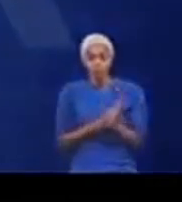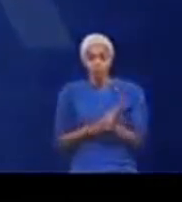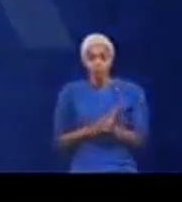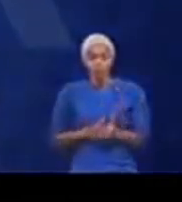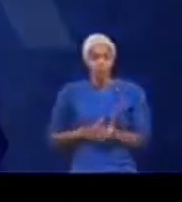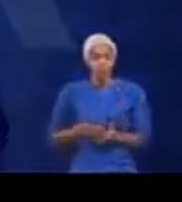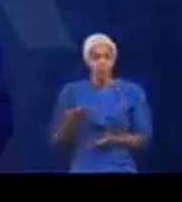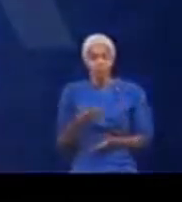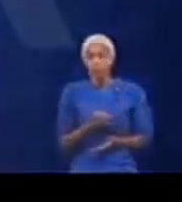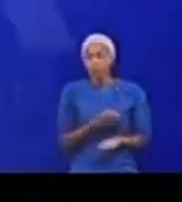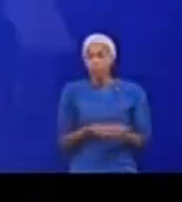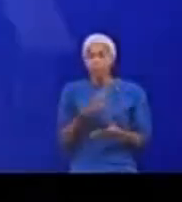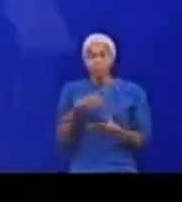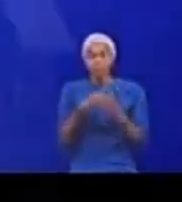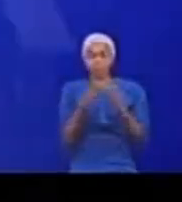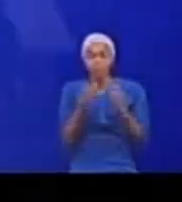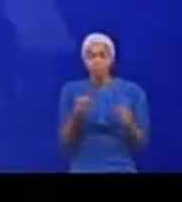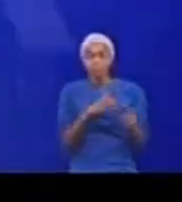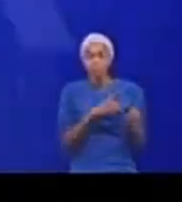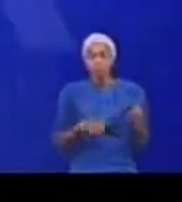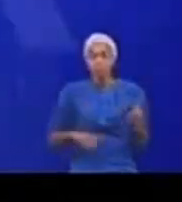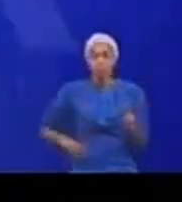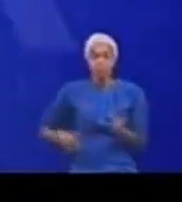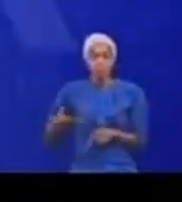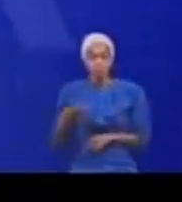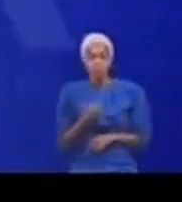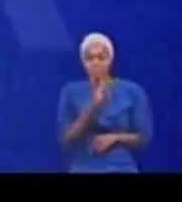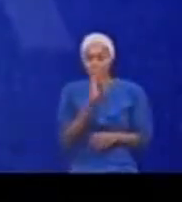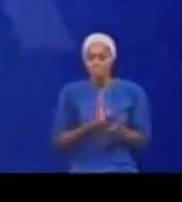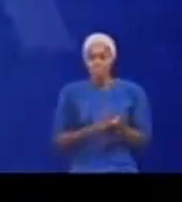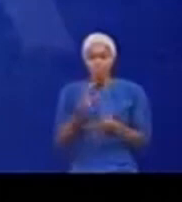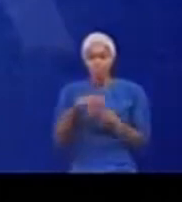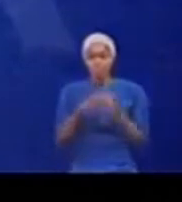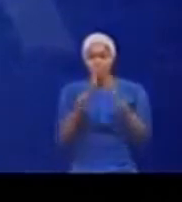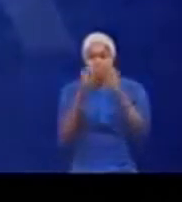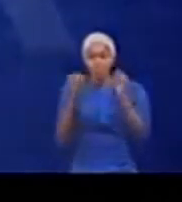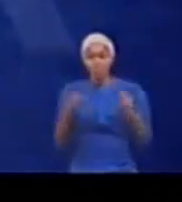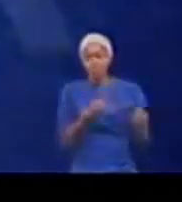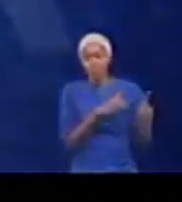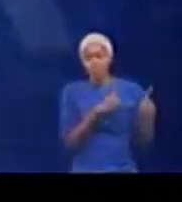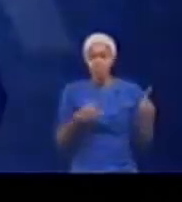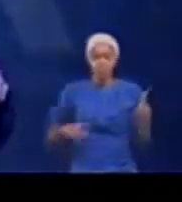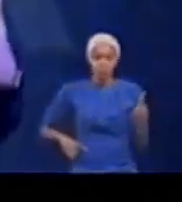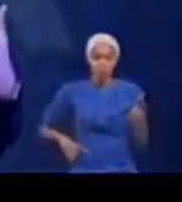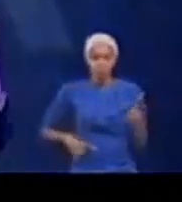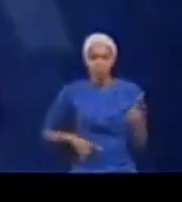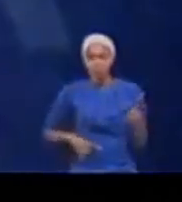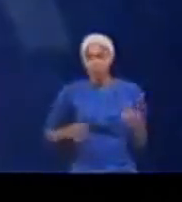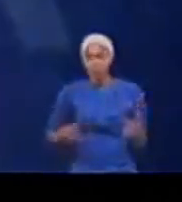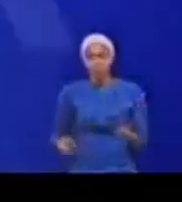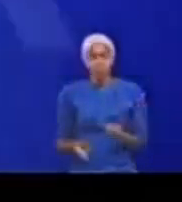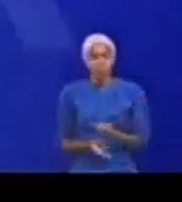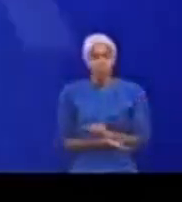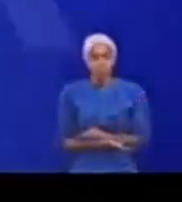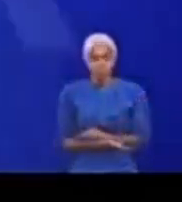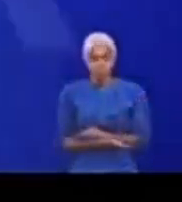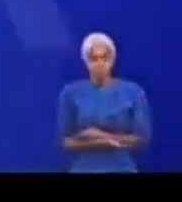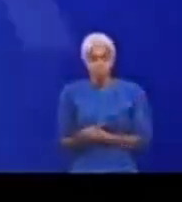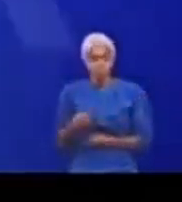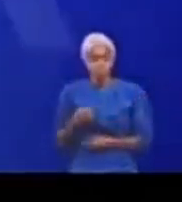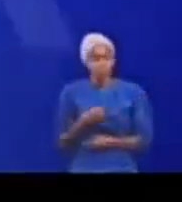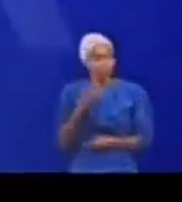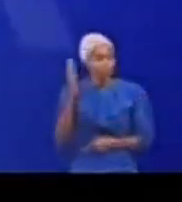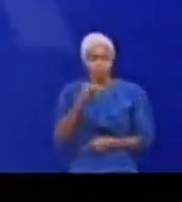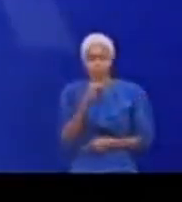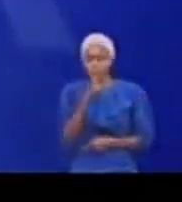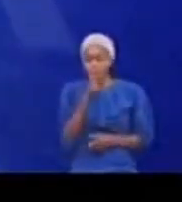sing praise. There's joy. There's joy in the house of the Lord. There's joy in the house of the